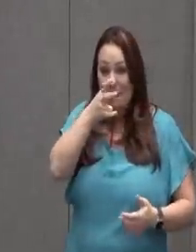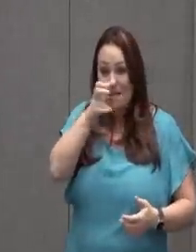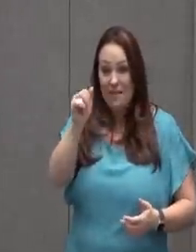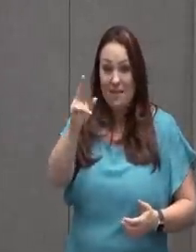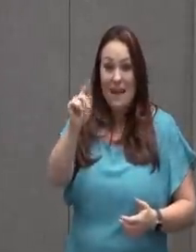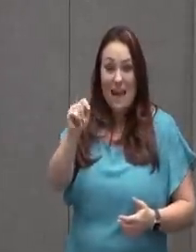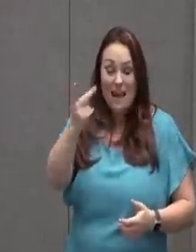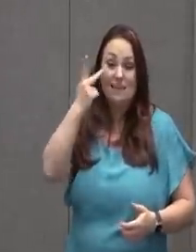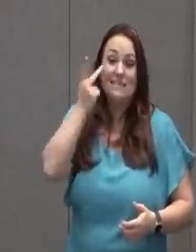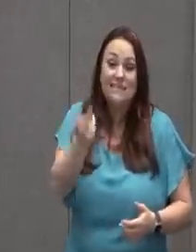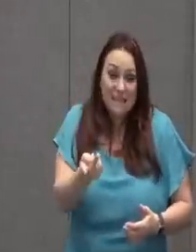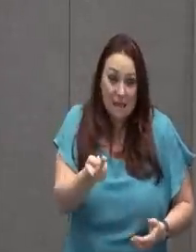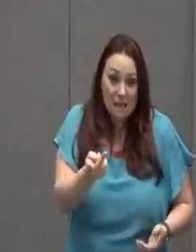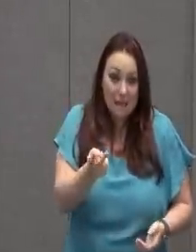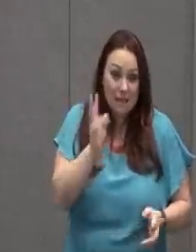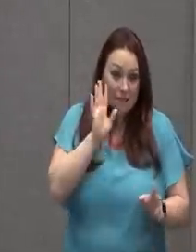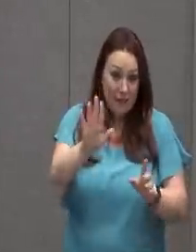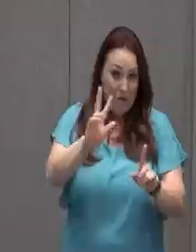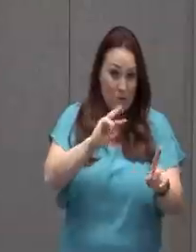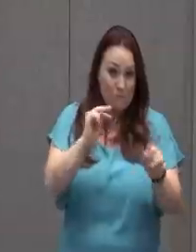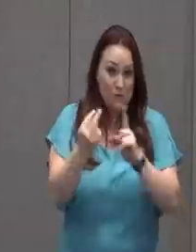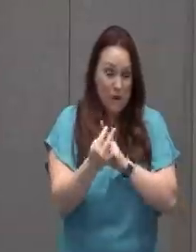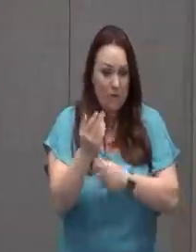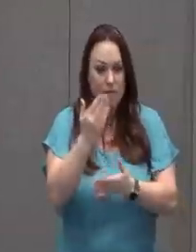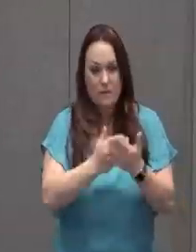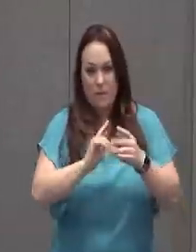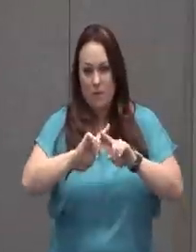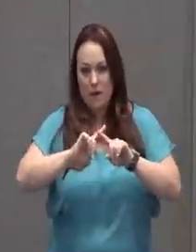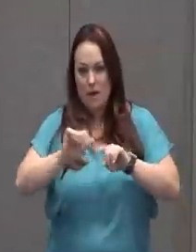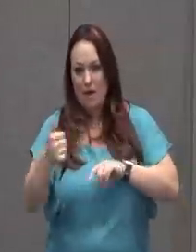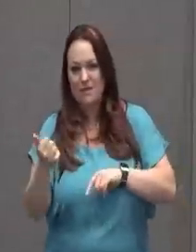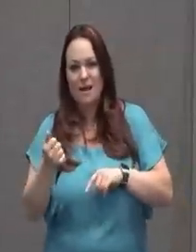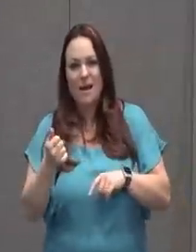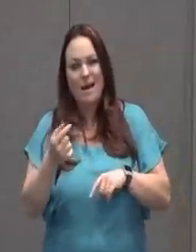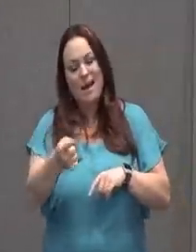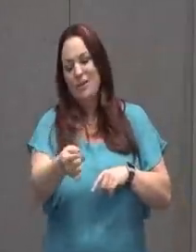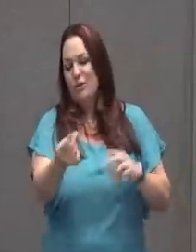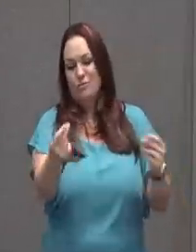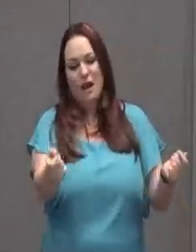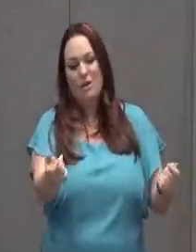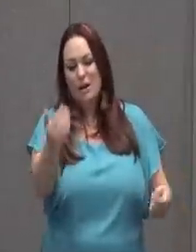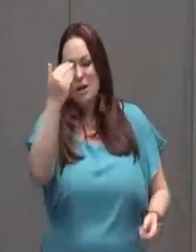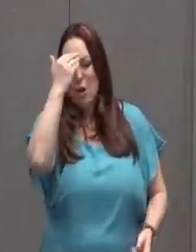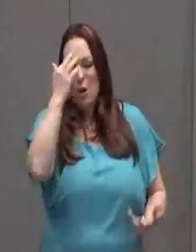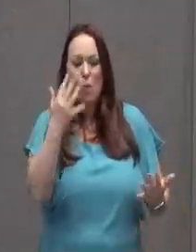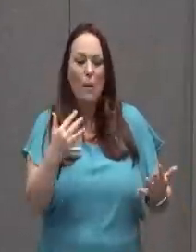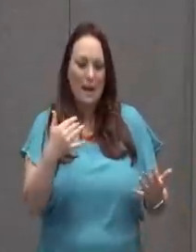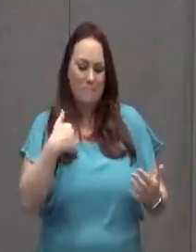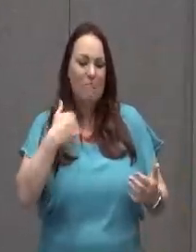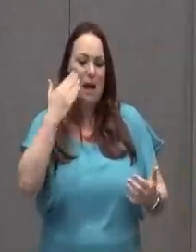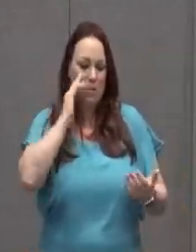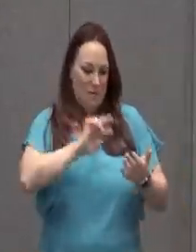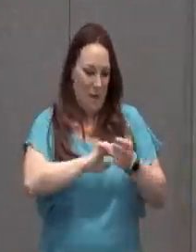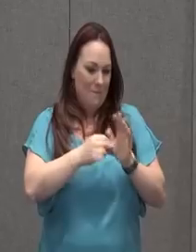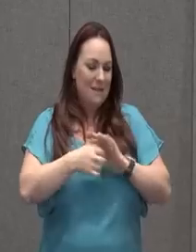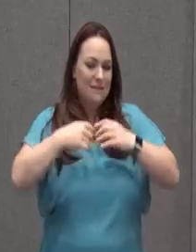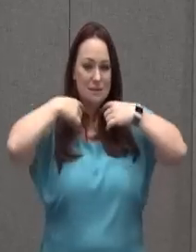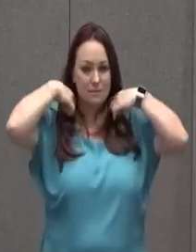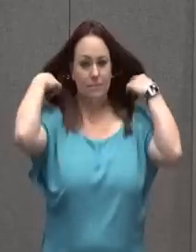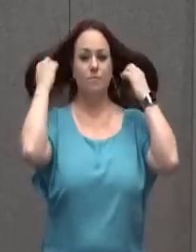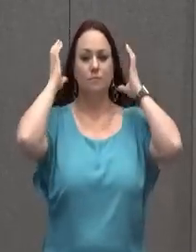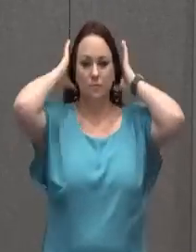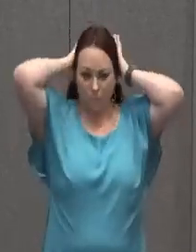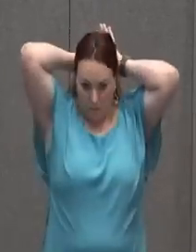as something else. But you right away know, oh, wait, I know what that is. Yeah. So while Ms. Martineau gets